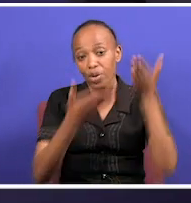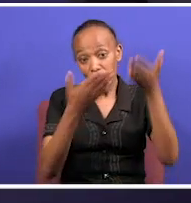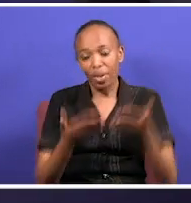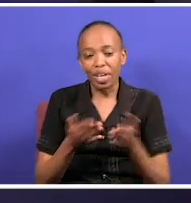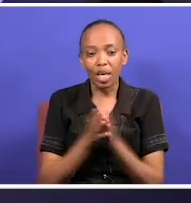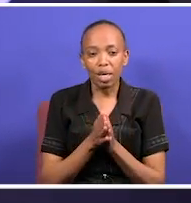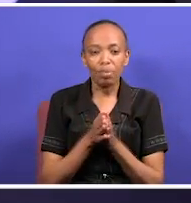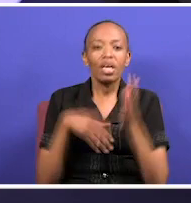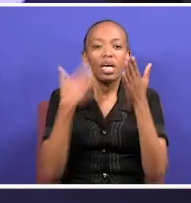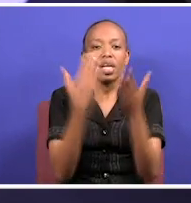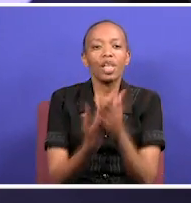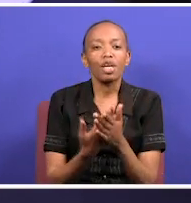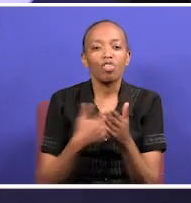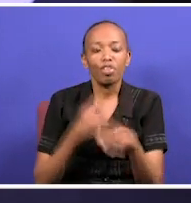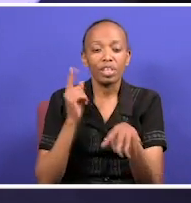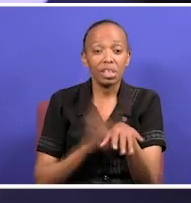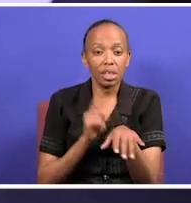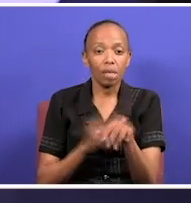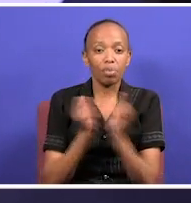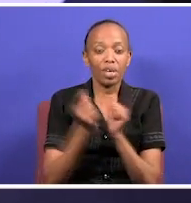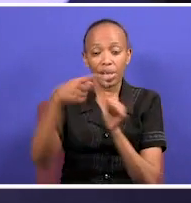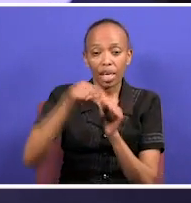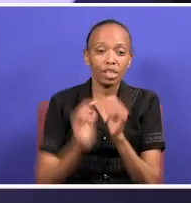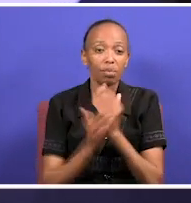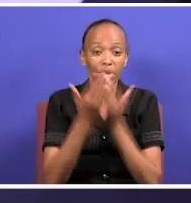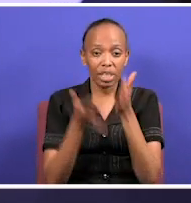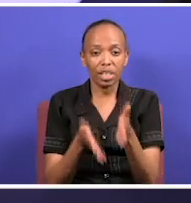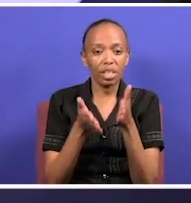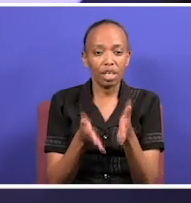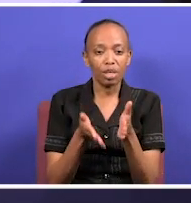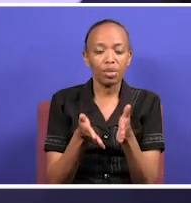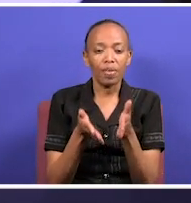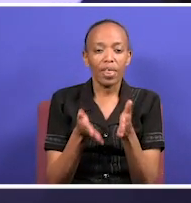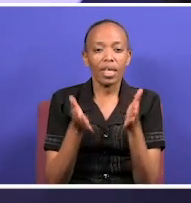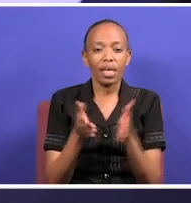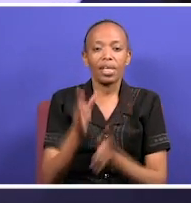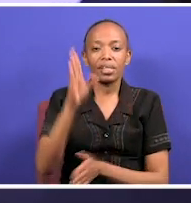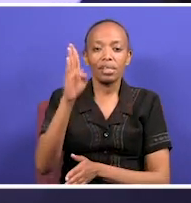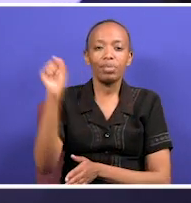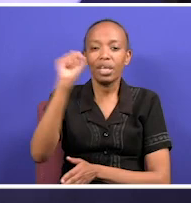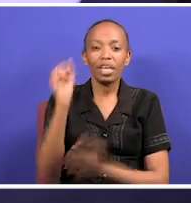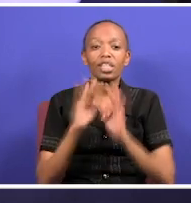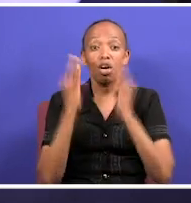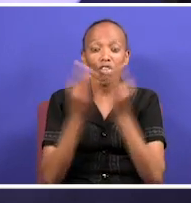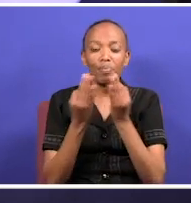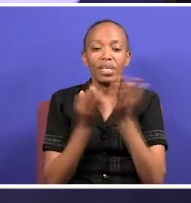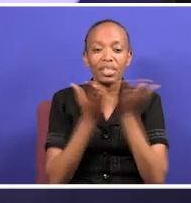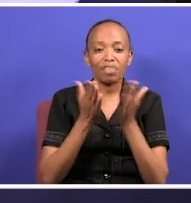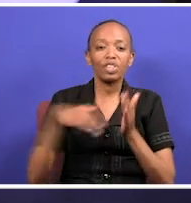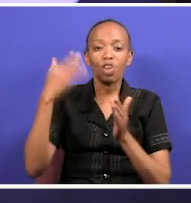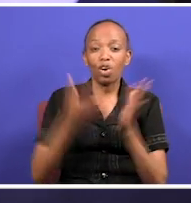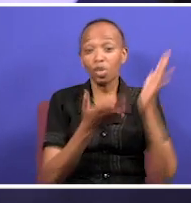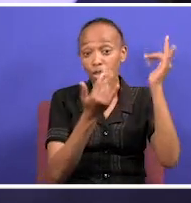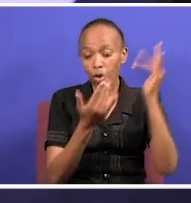Welcome. Thank you for making time to be with us this morning. Here at the CBS Family Service, we always